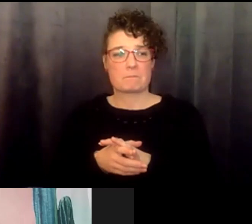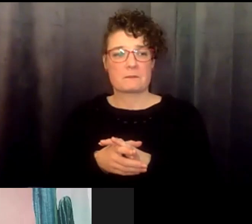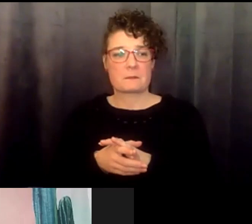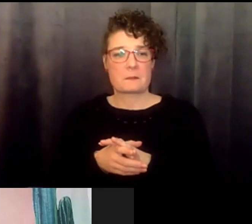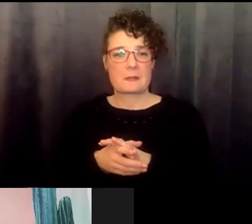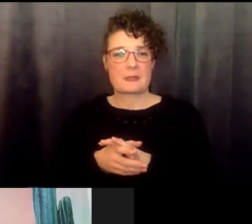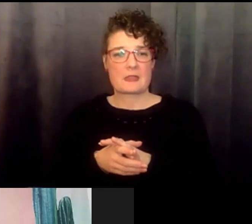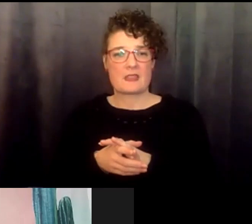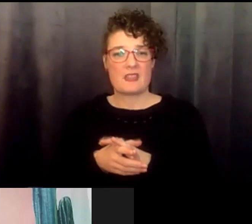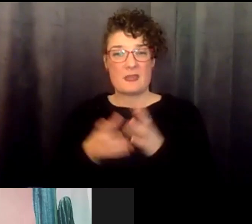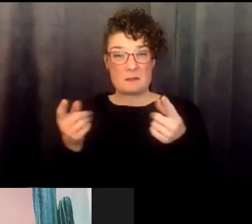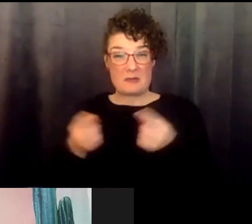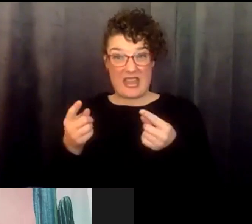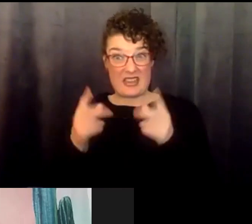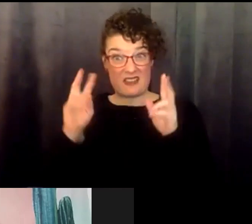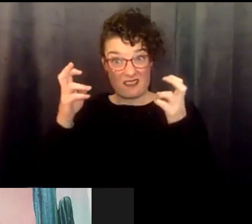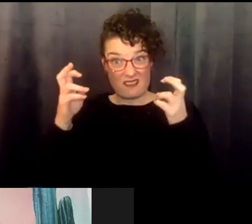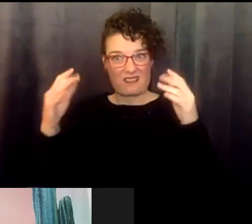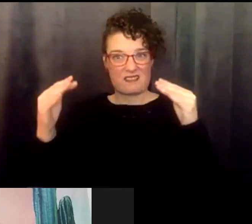world-sized pain